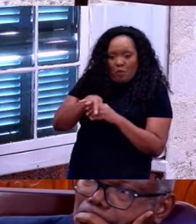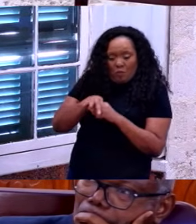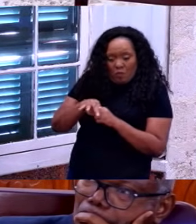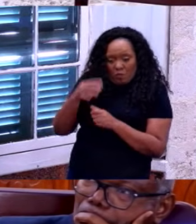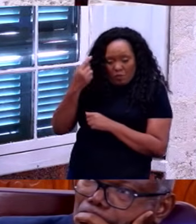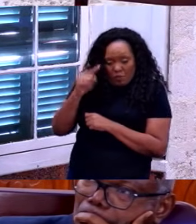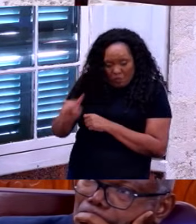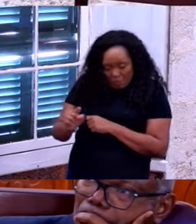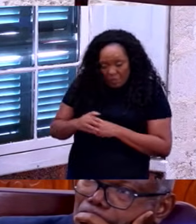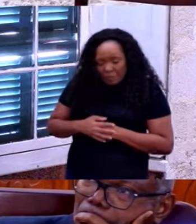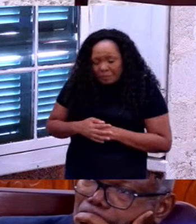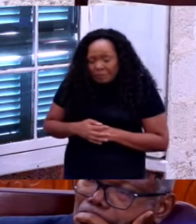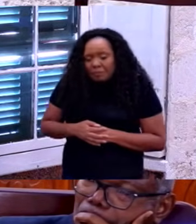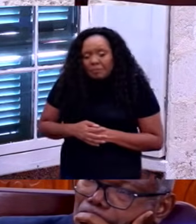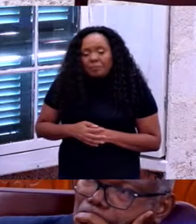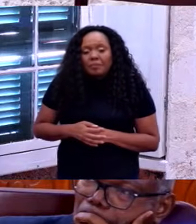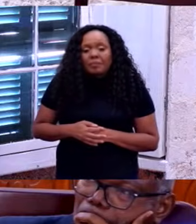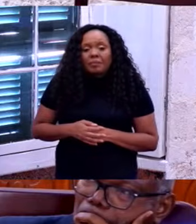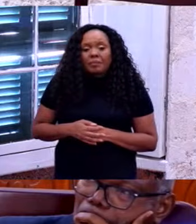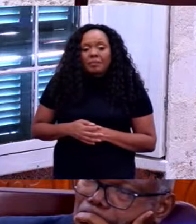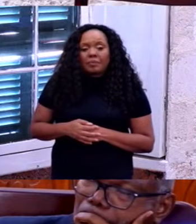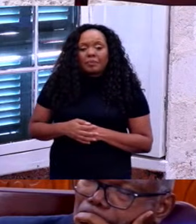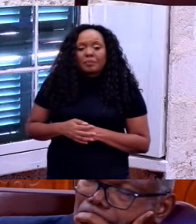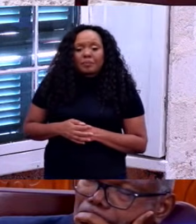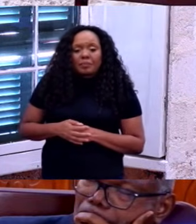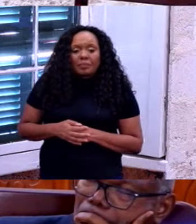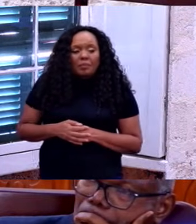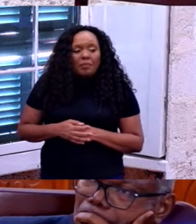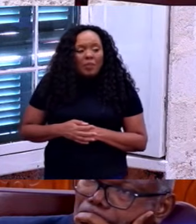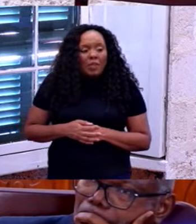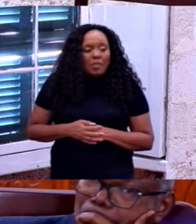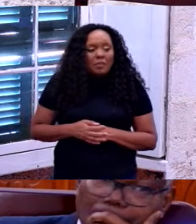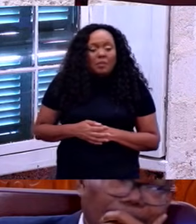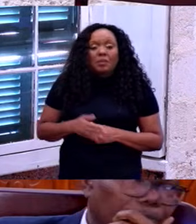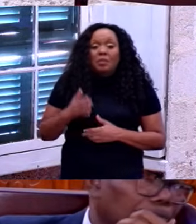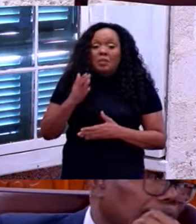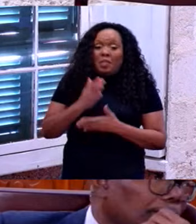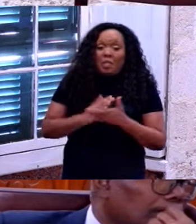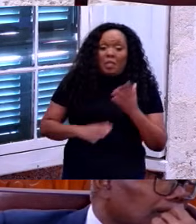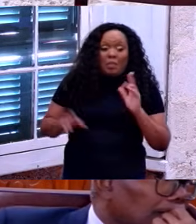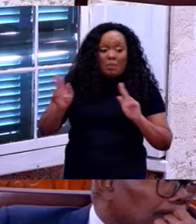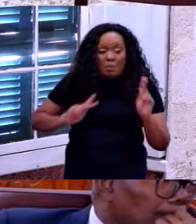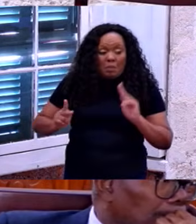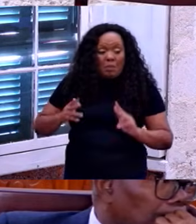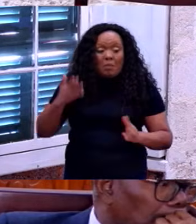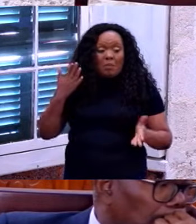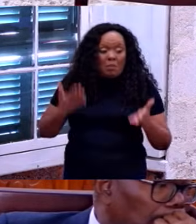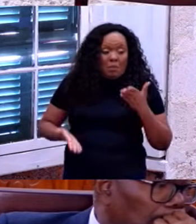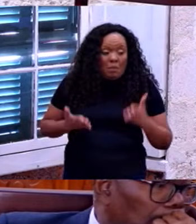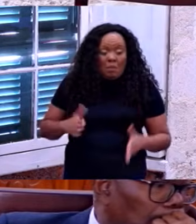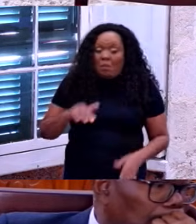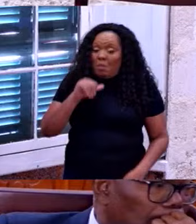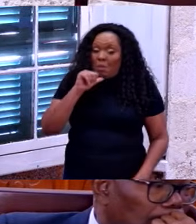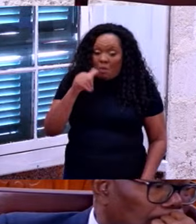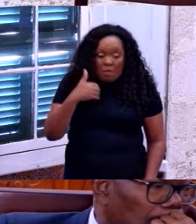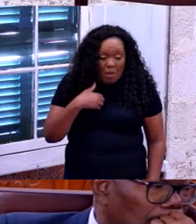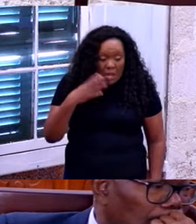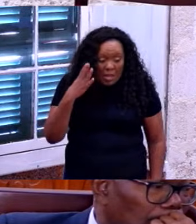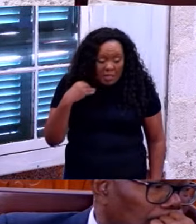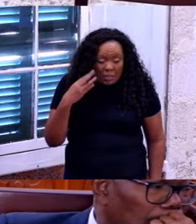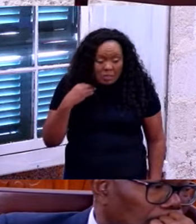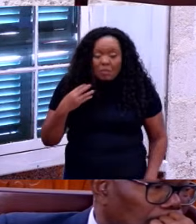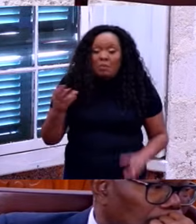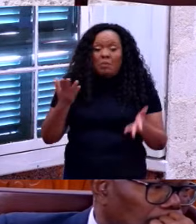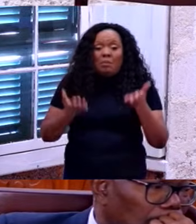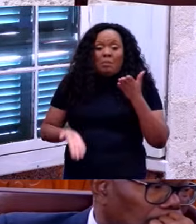that persons may or may not have experience, or who come to the post for the first time